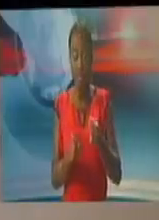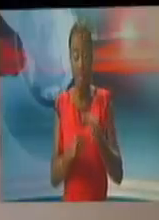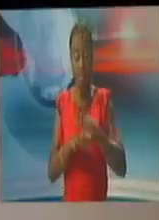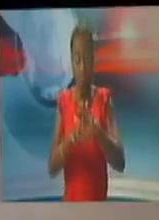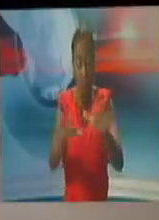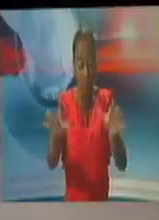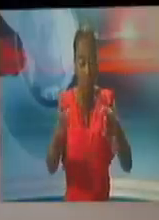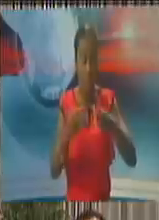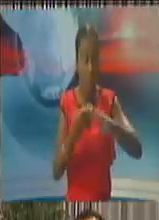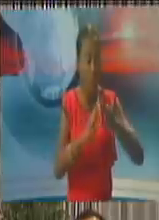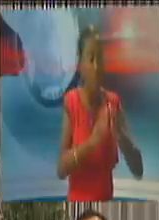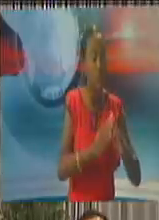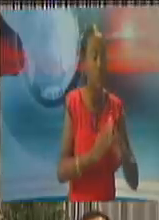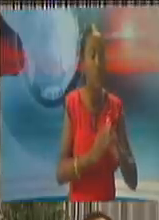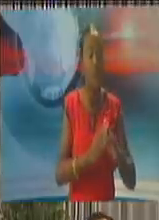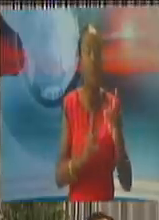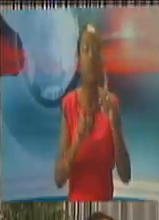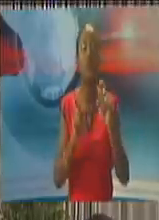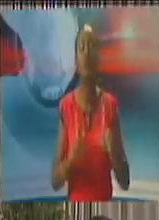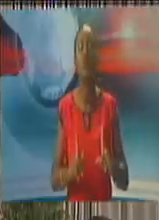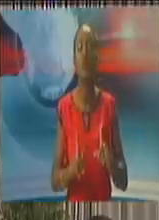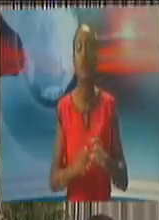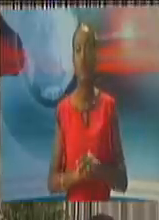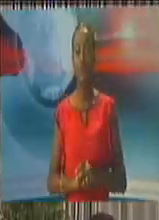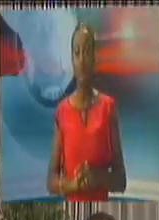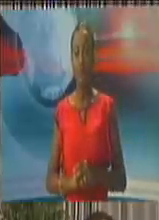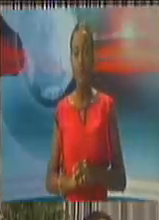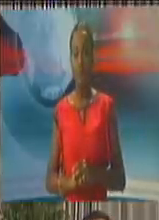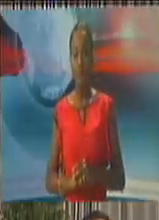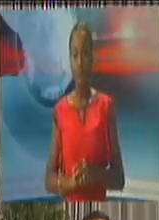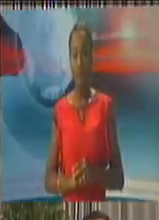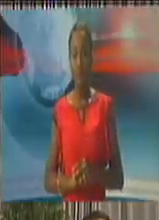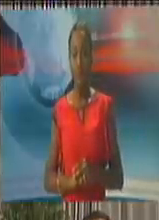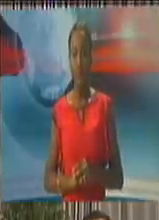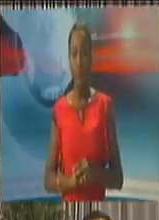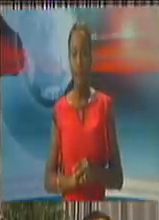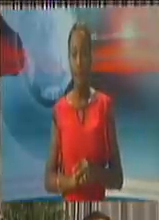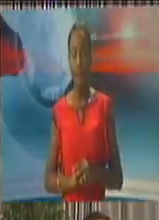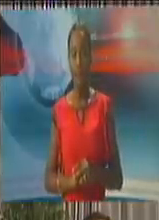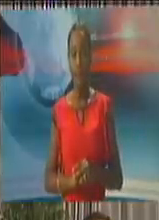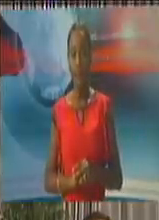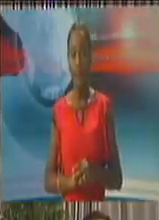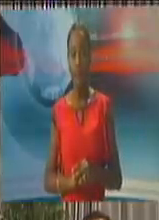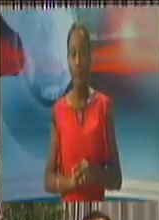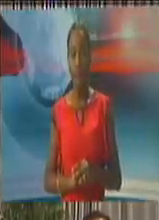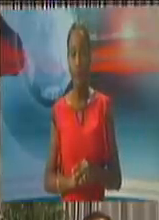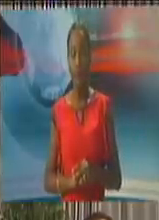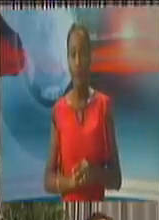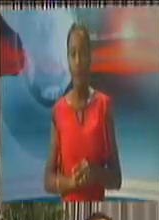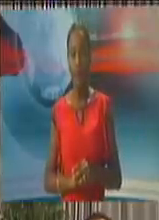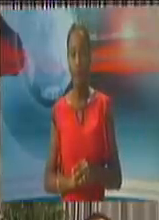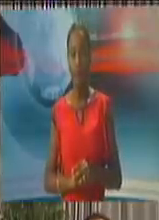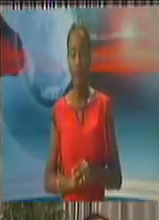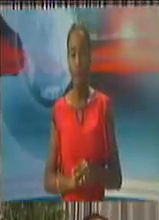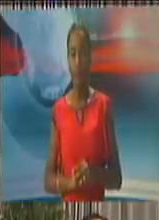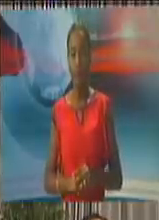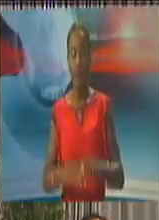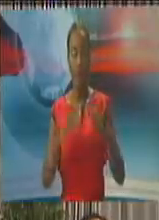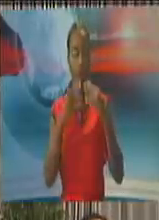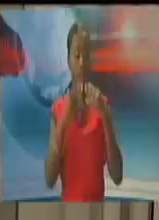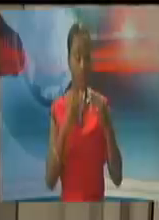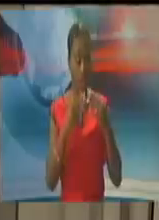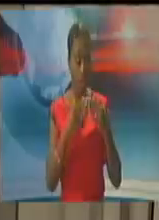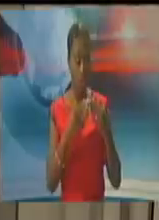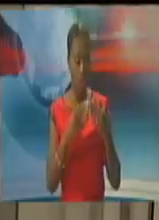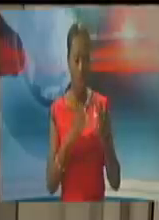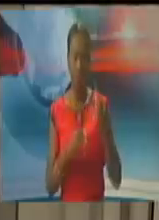Sure. Okay, thank you very much. Good morning, Kim Woodrum. Sorry, I can't remember if I introduced myself. That's all right. Thank you very much.